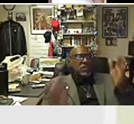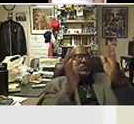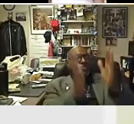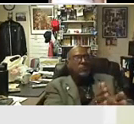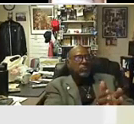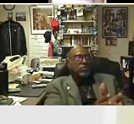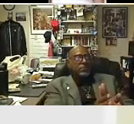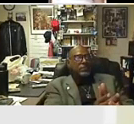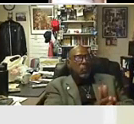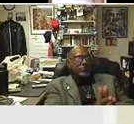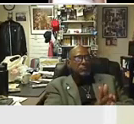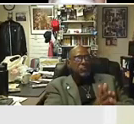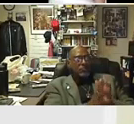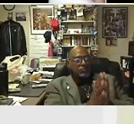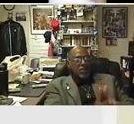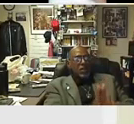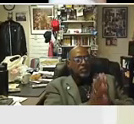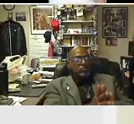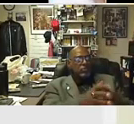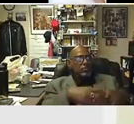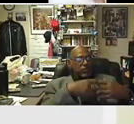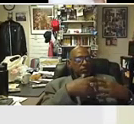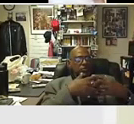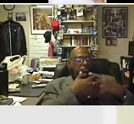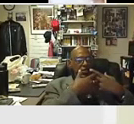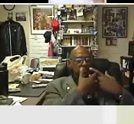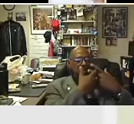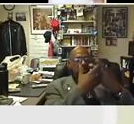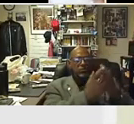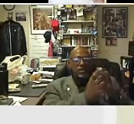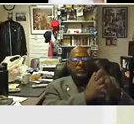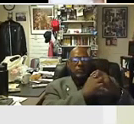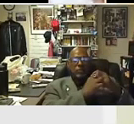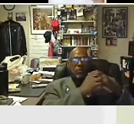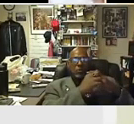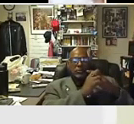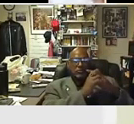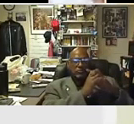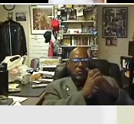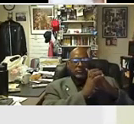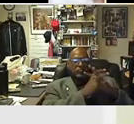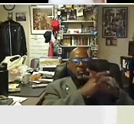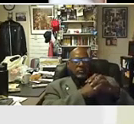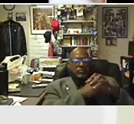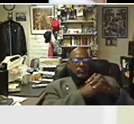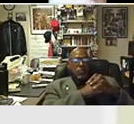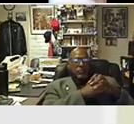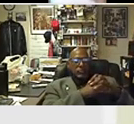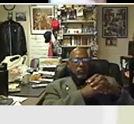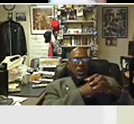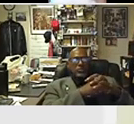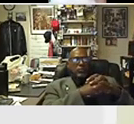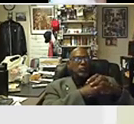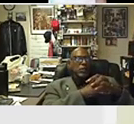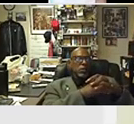because they had stopped growing, they never grew any further than being babes in Christ, is what Paul called them. Oh.